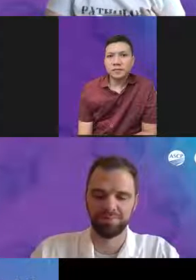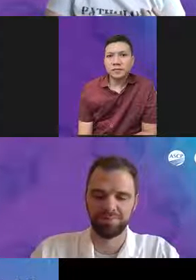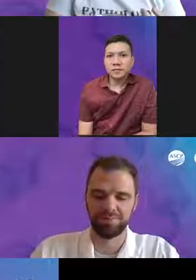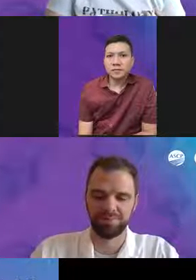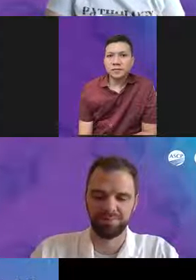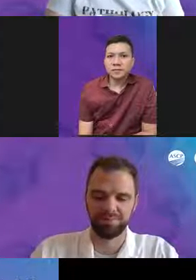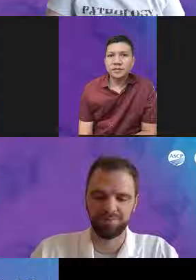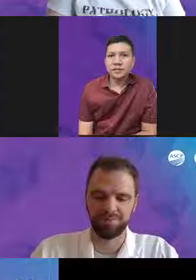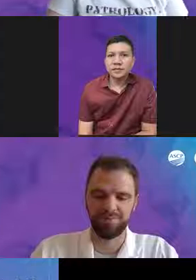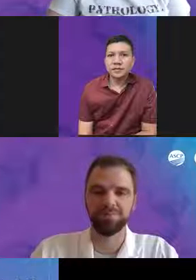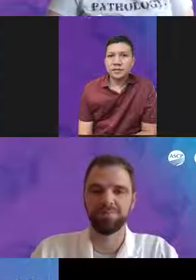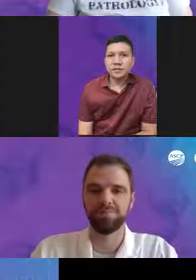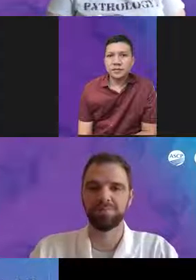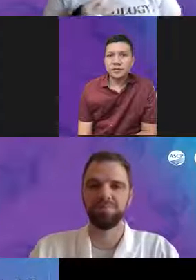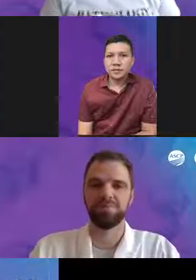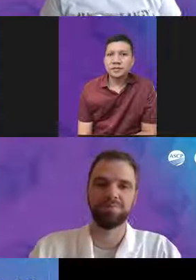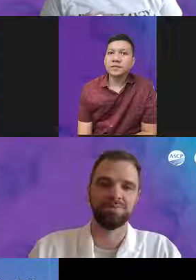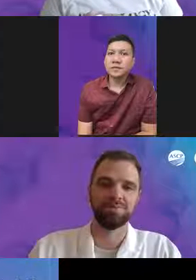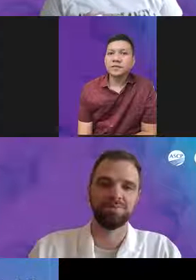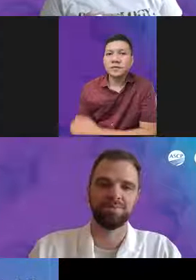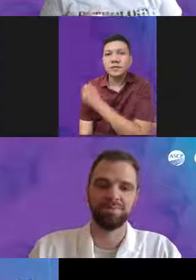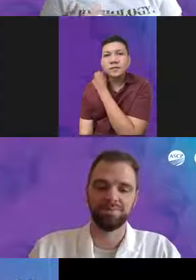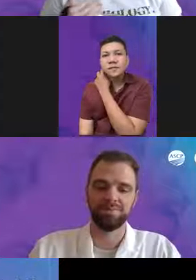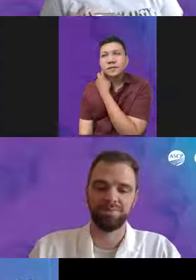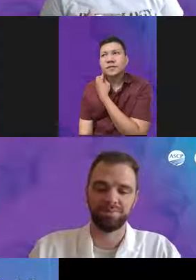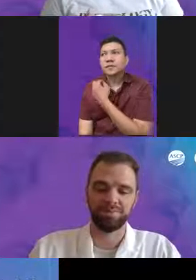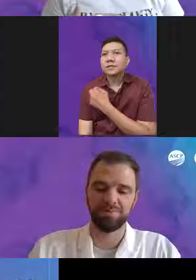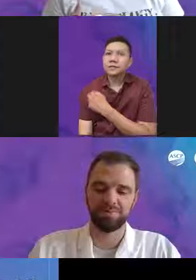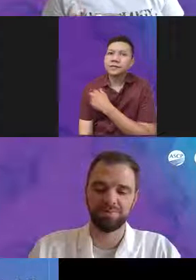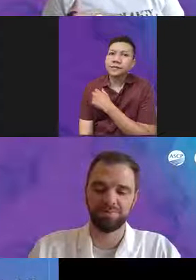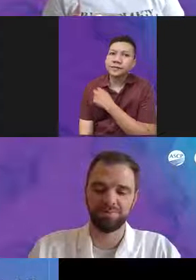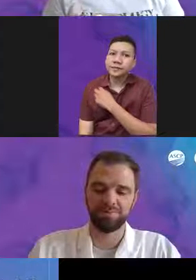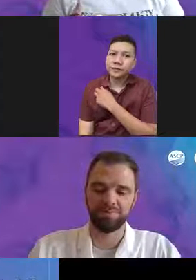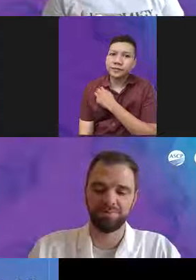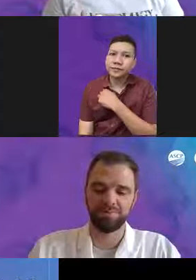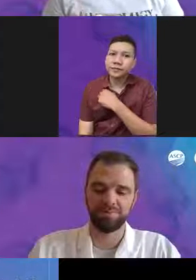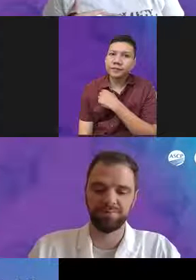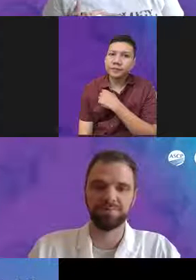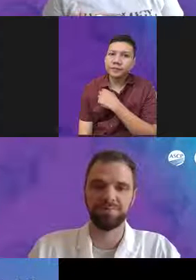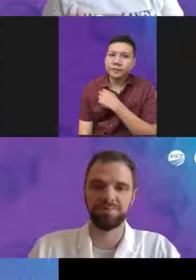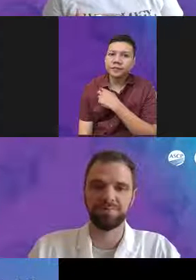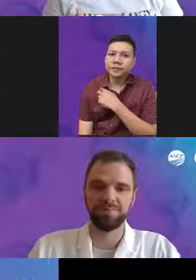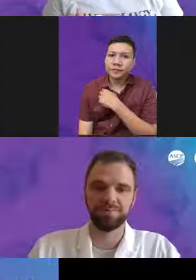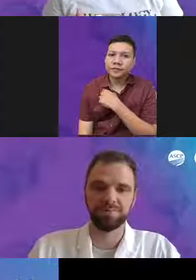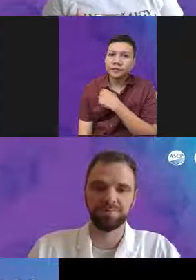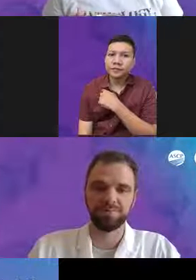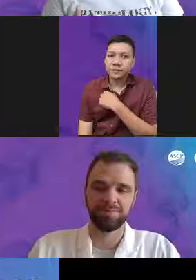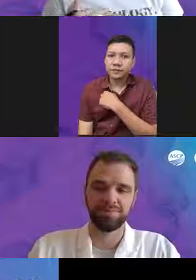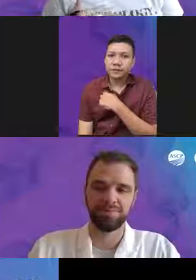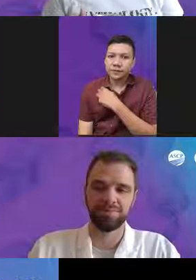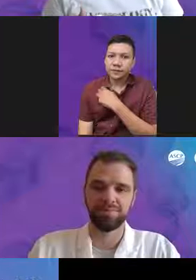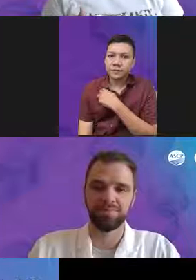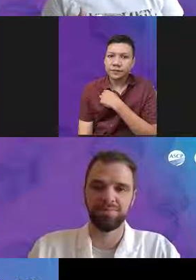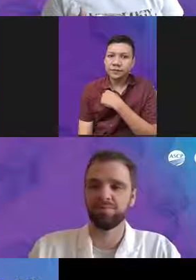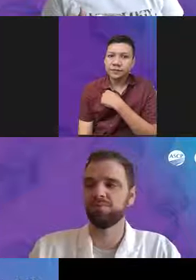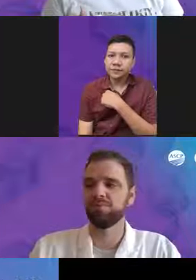and you're thinking urine out of your kidneys. And all of those have an interface with your blood and your circulatory system.